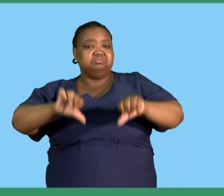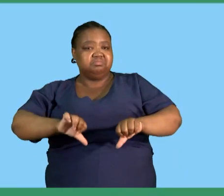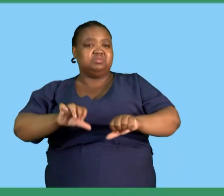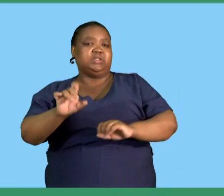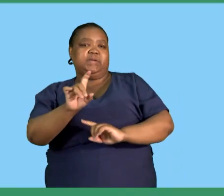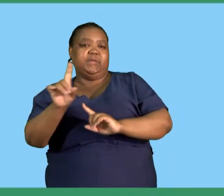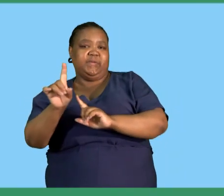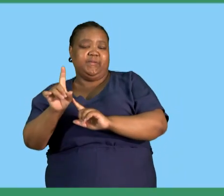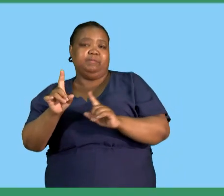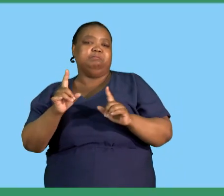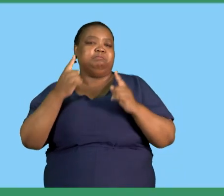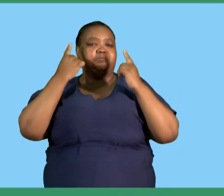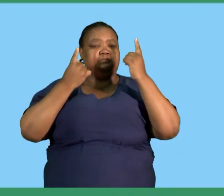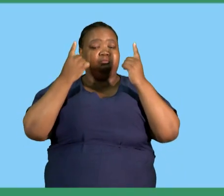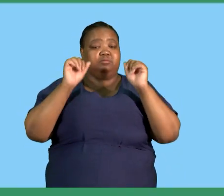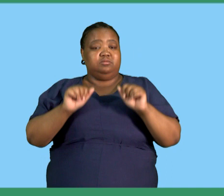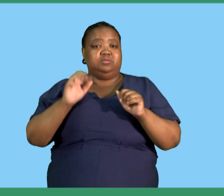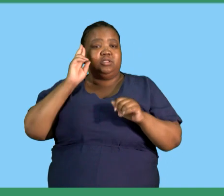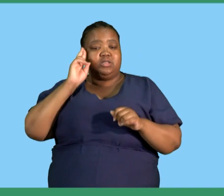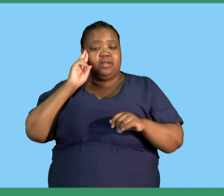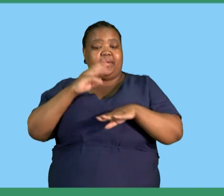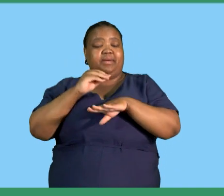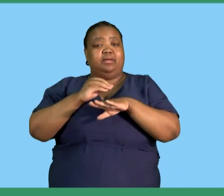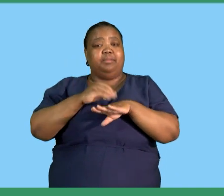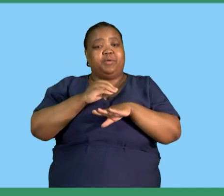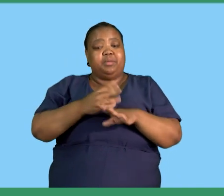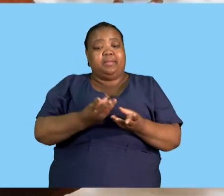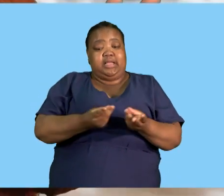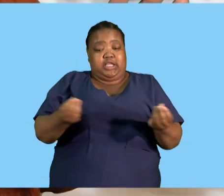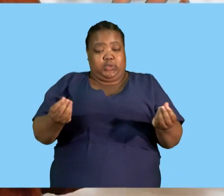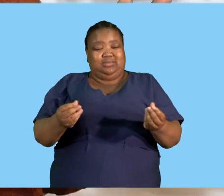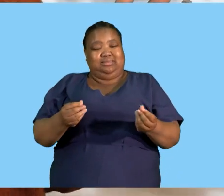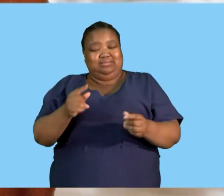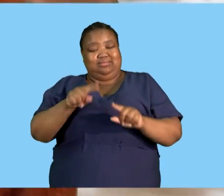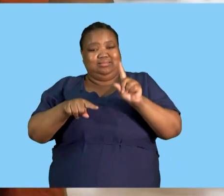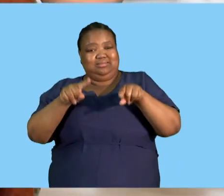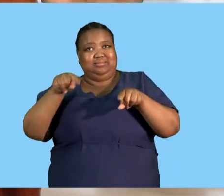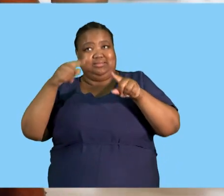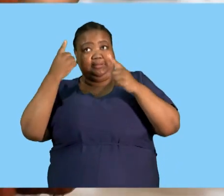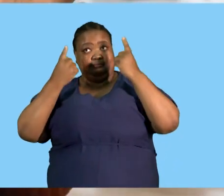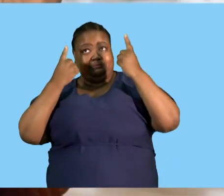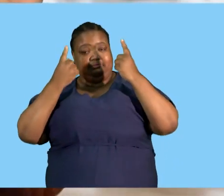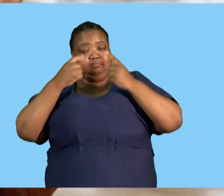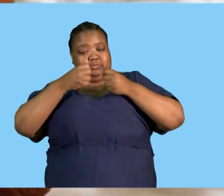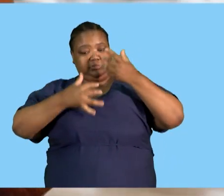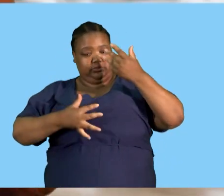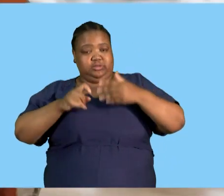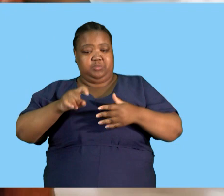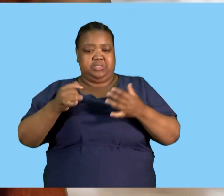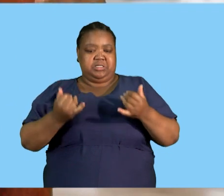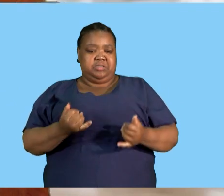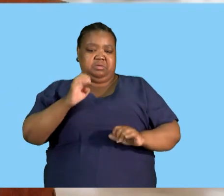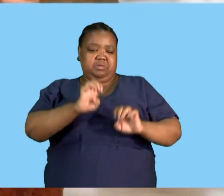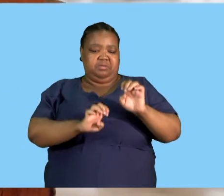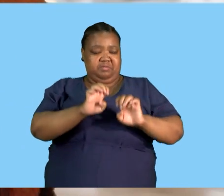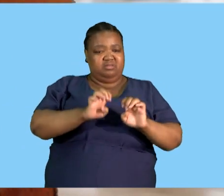and disadvantages of each alternative solution. Remember, you had to come up with different solutions. So for each and every solution that you came up with, you